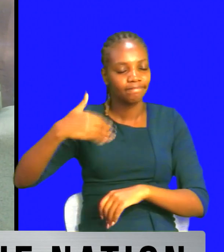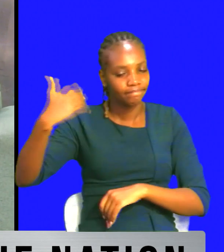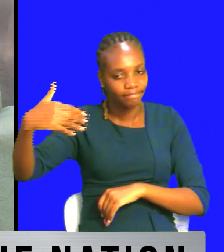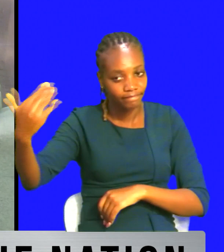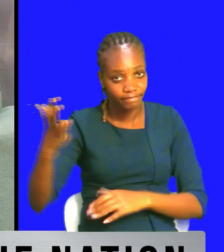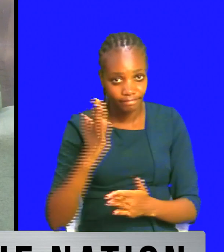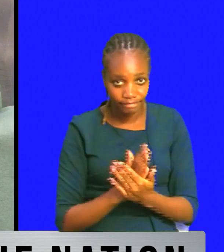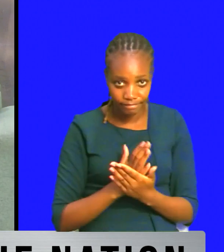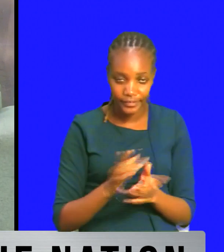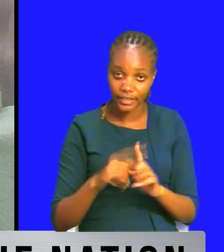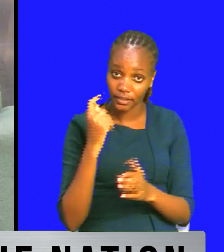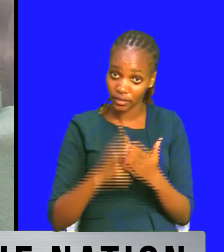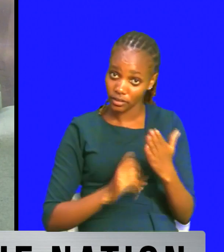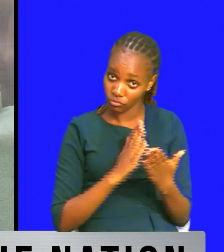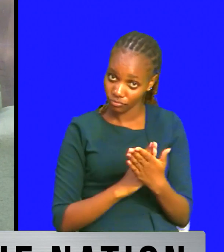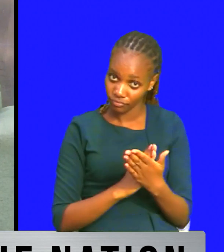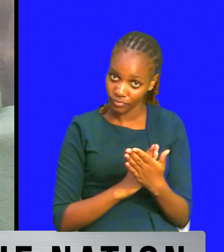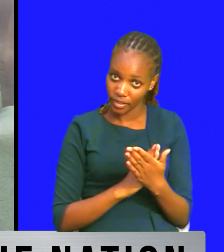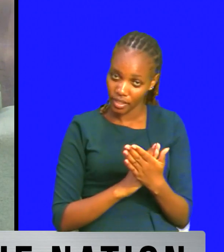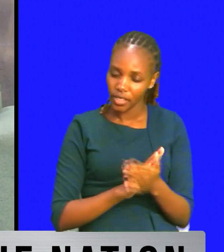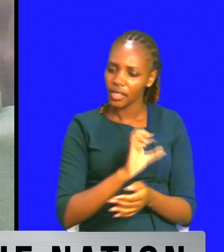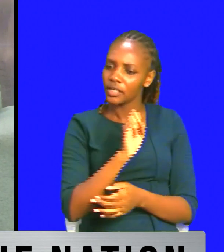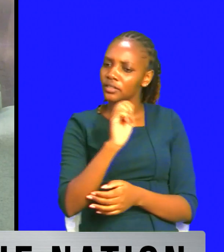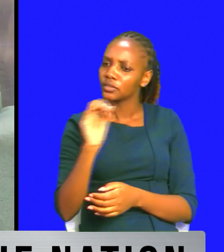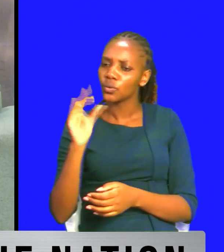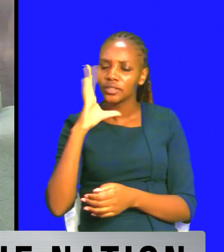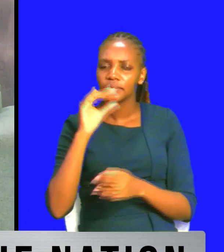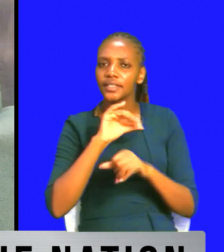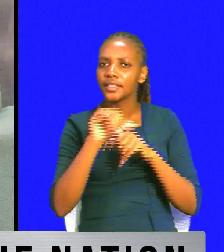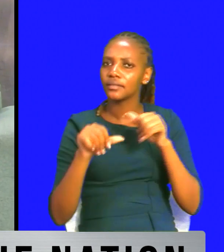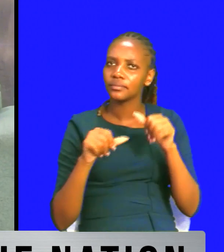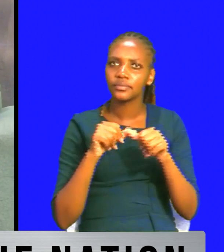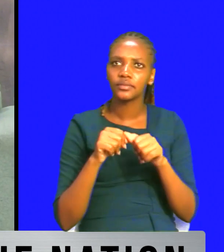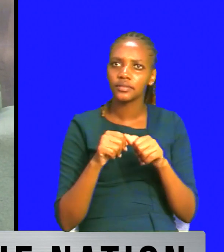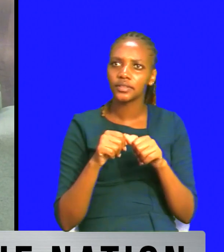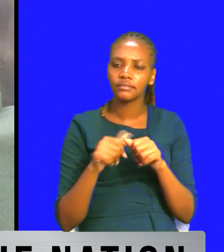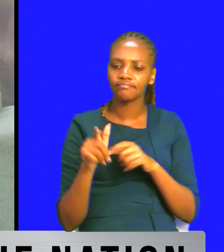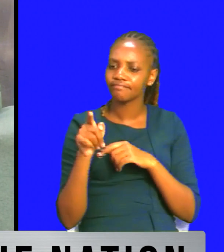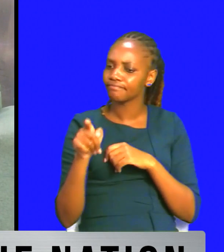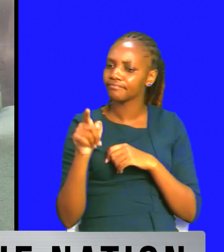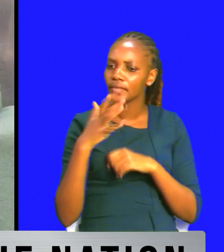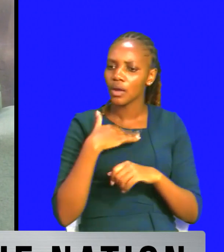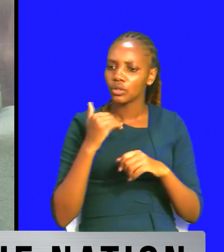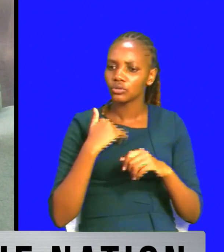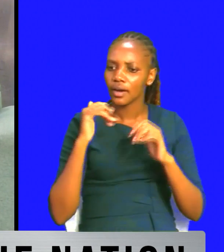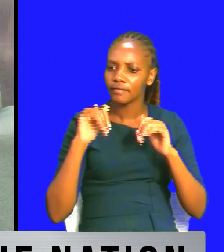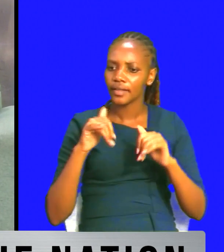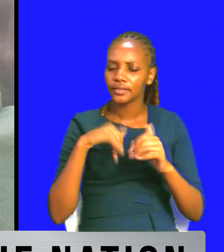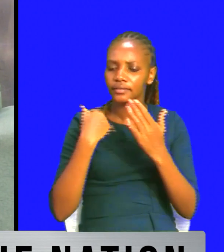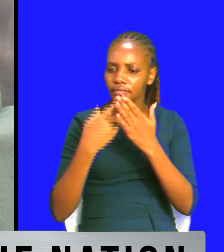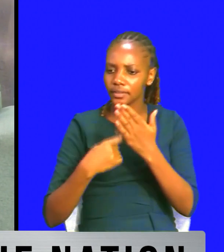money as taxation every day. So really, talking about coffers, I would want to have that discussion on the basis